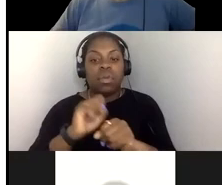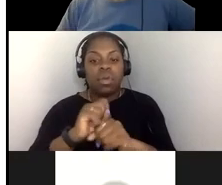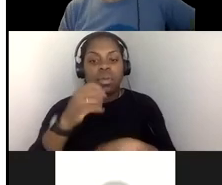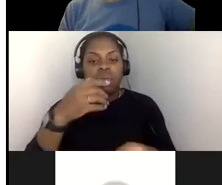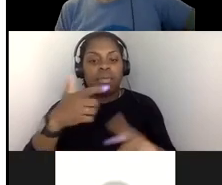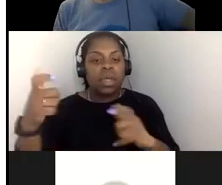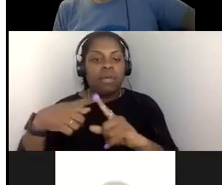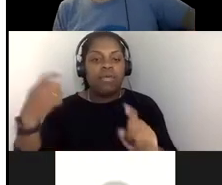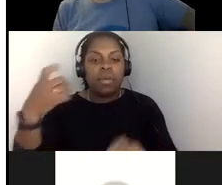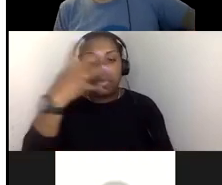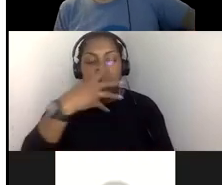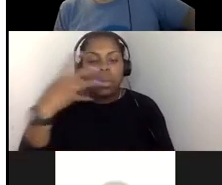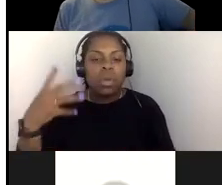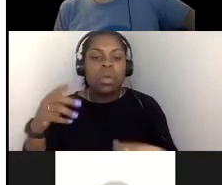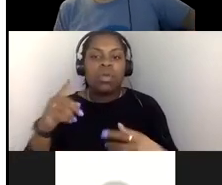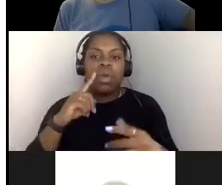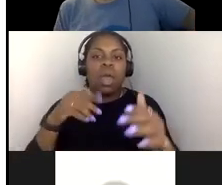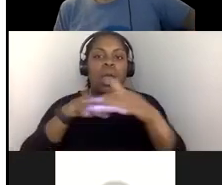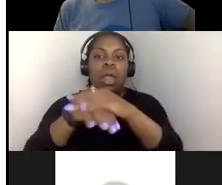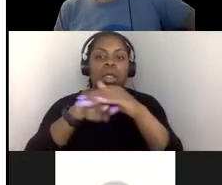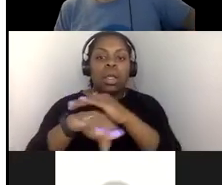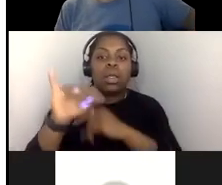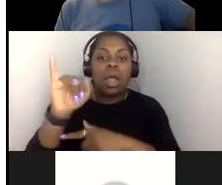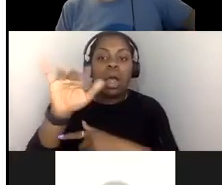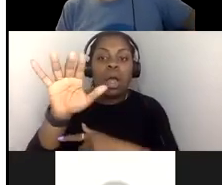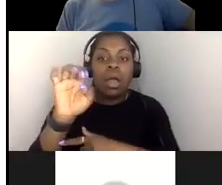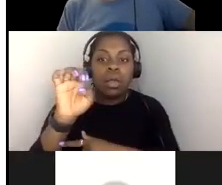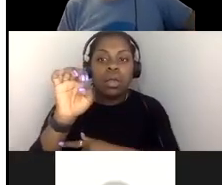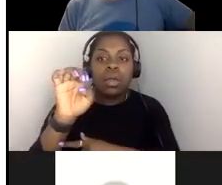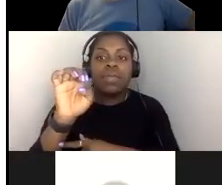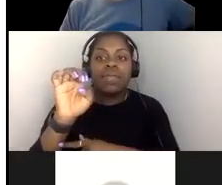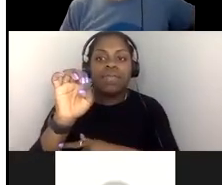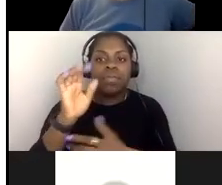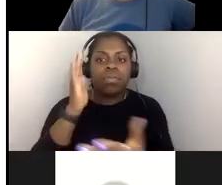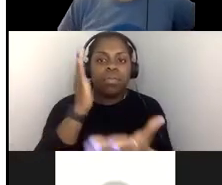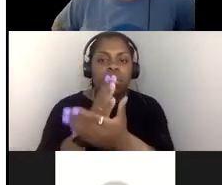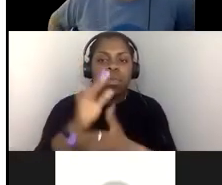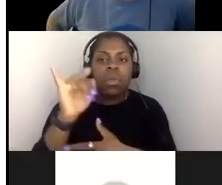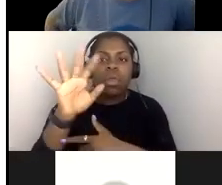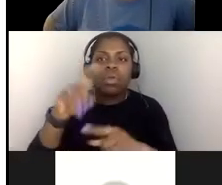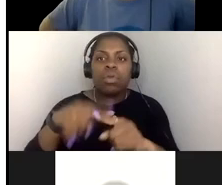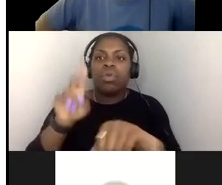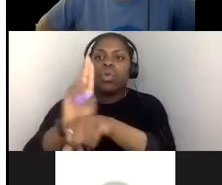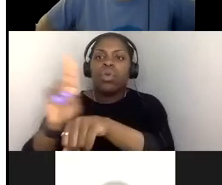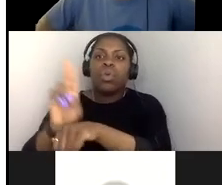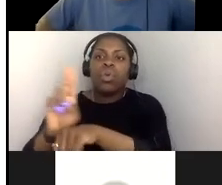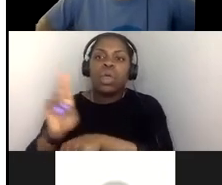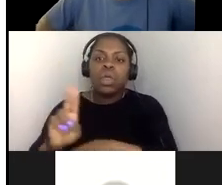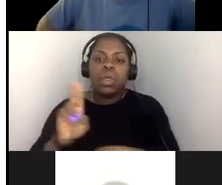from accessing ICE and stopping ICE from using